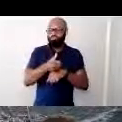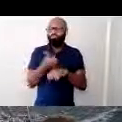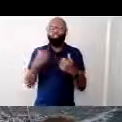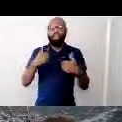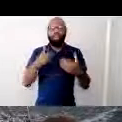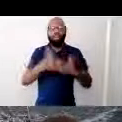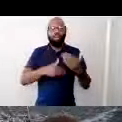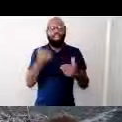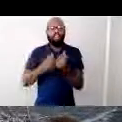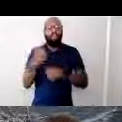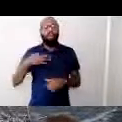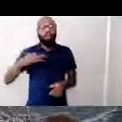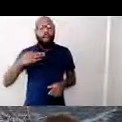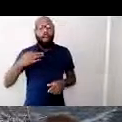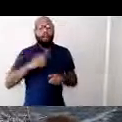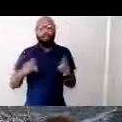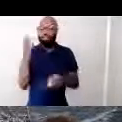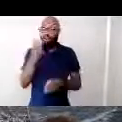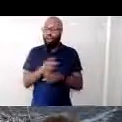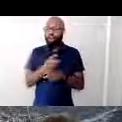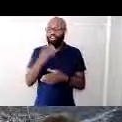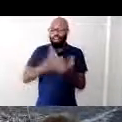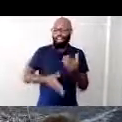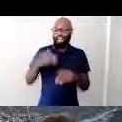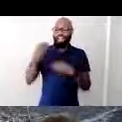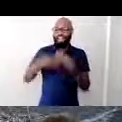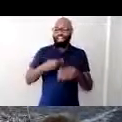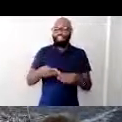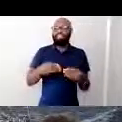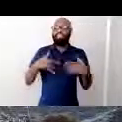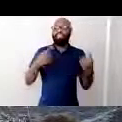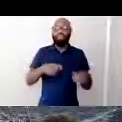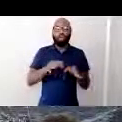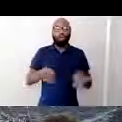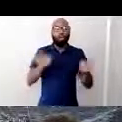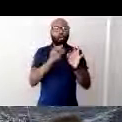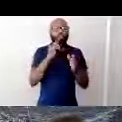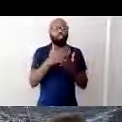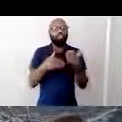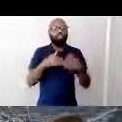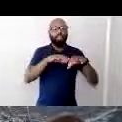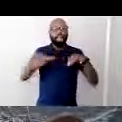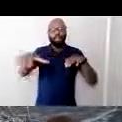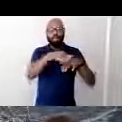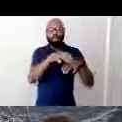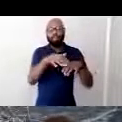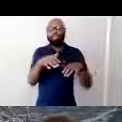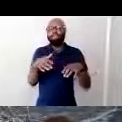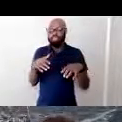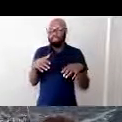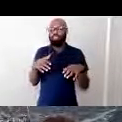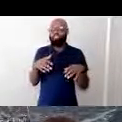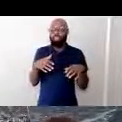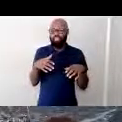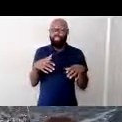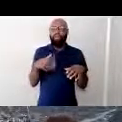applies, it's awful hard to end these legacy events that are really important either to neighborhoods or to some of our other groups and